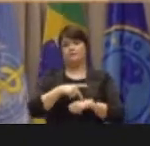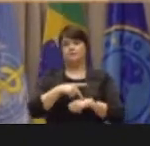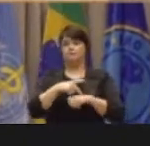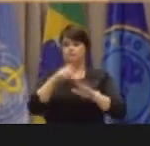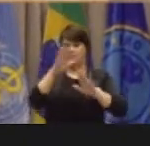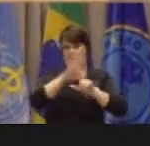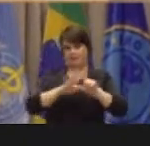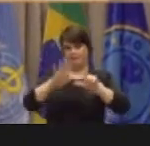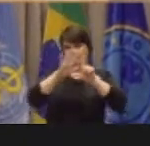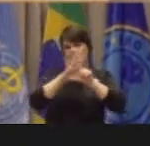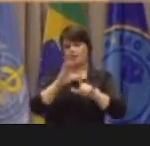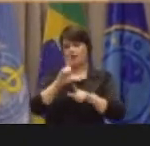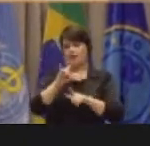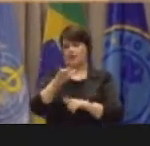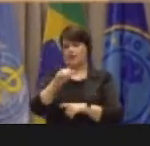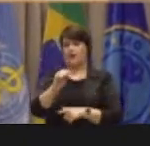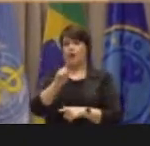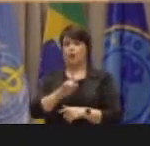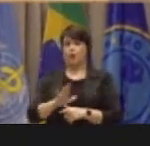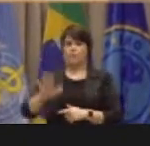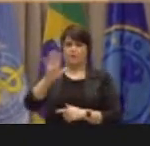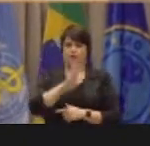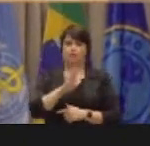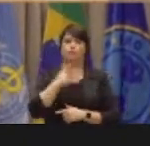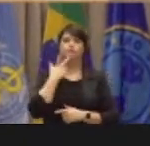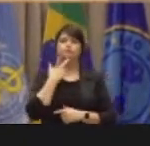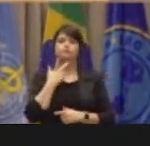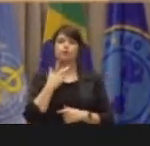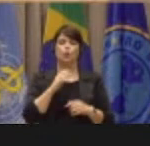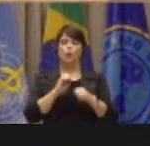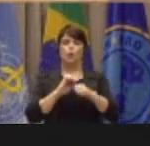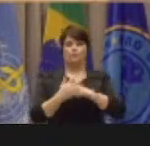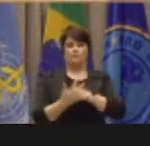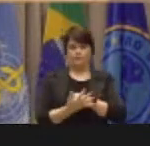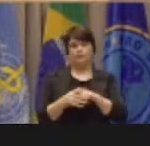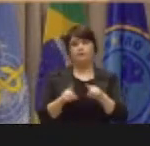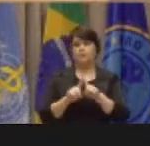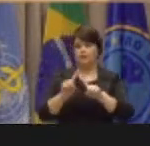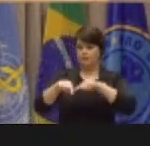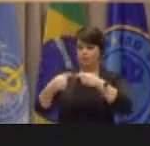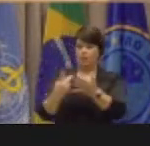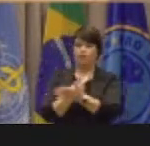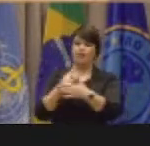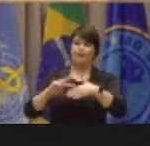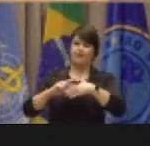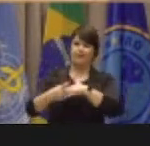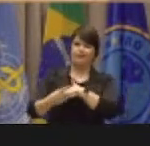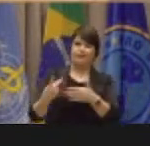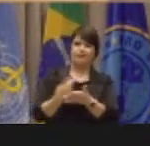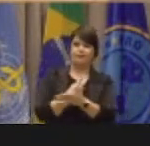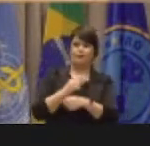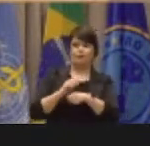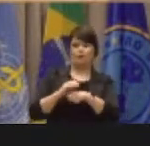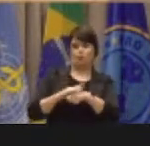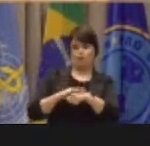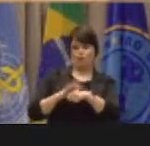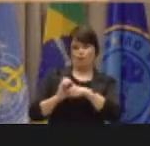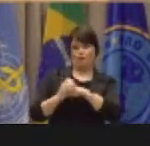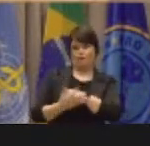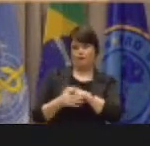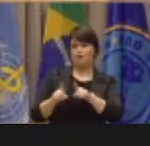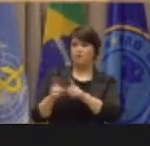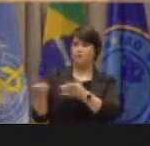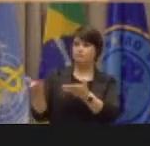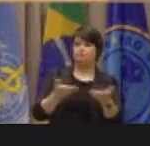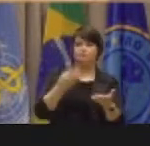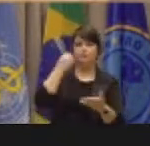clinical platform COVID-19 and post-COVID. research results, challenges, and lessons learned.